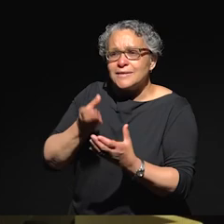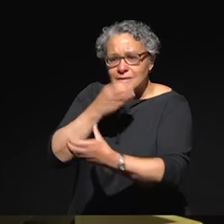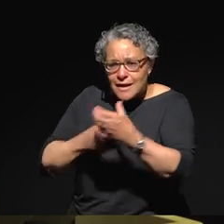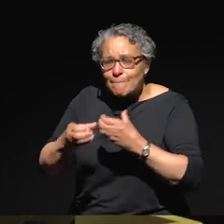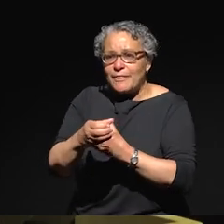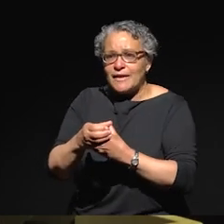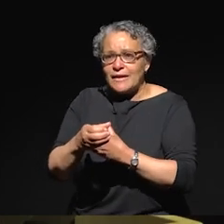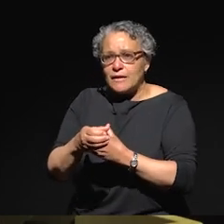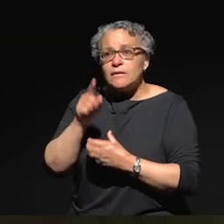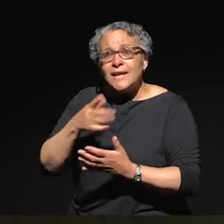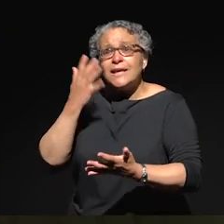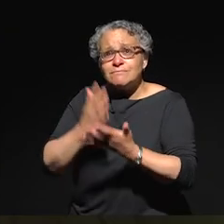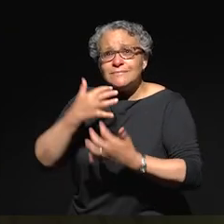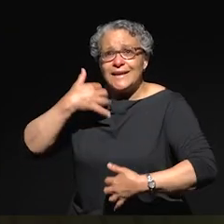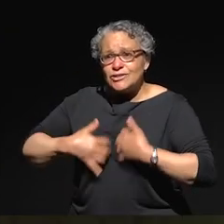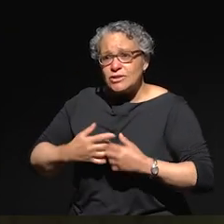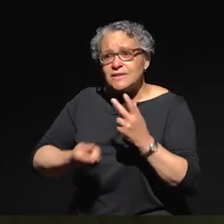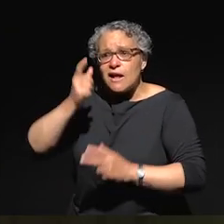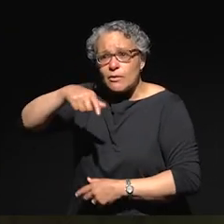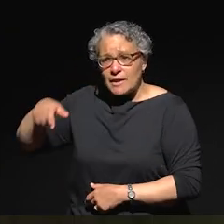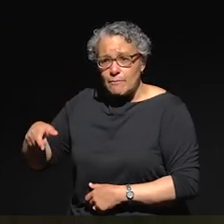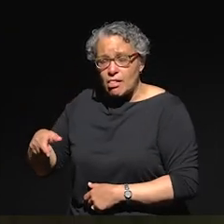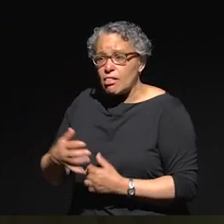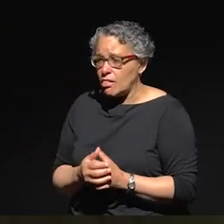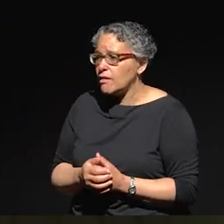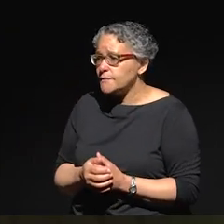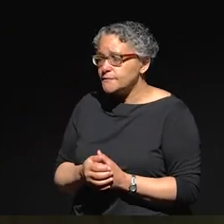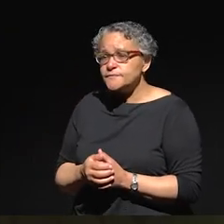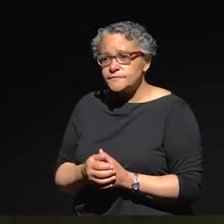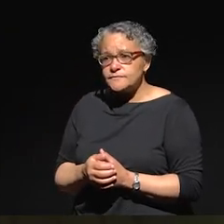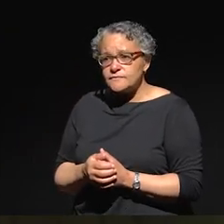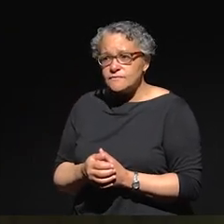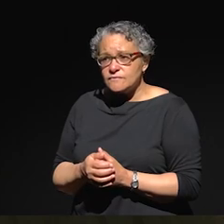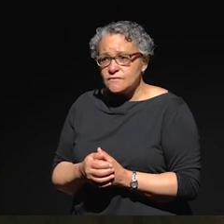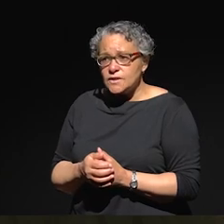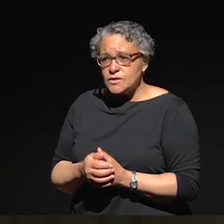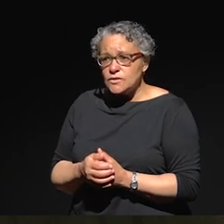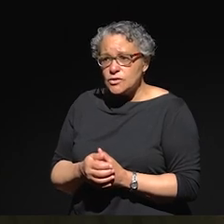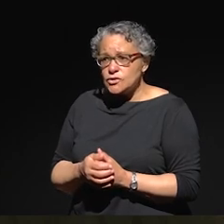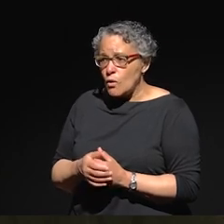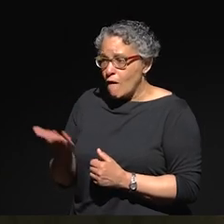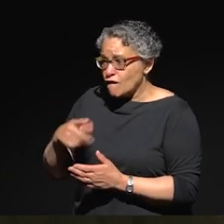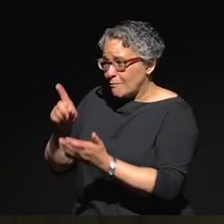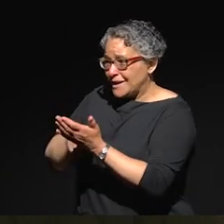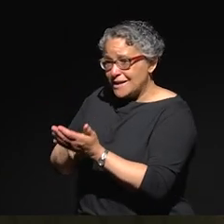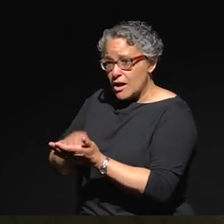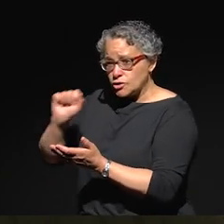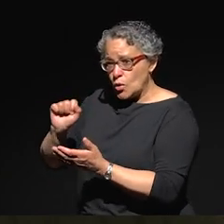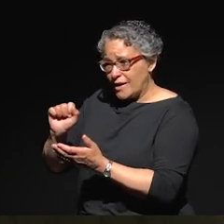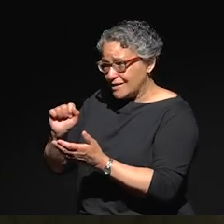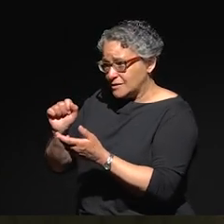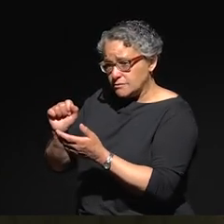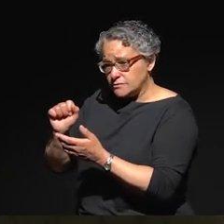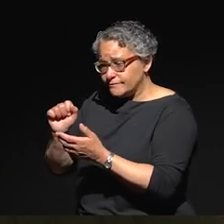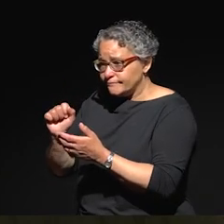interest in other people is very profound. And so so he invests that insight from Leonardo with empathy, and creates